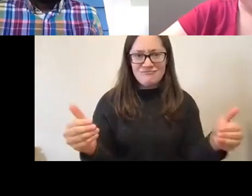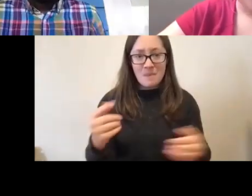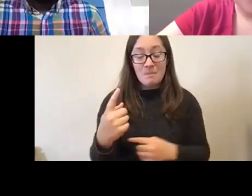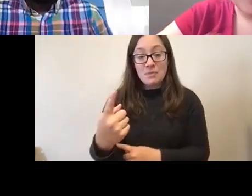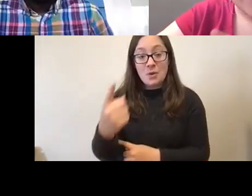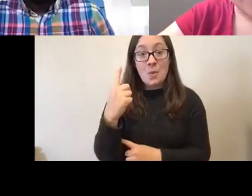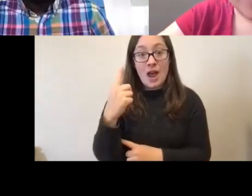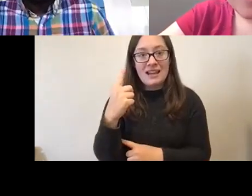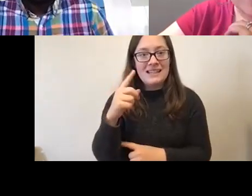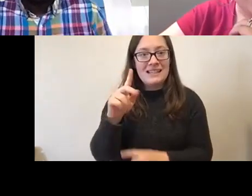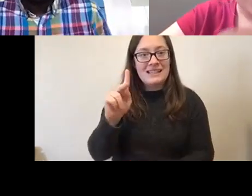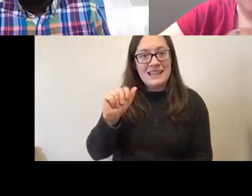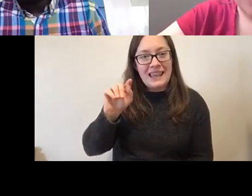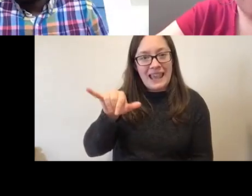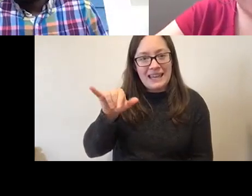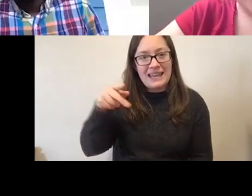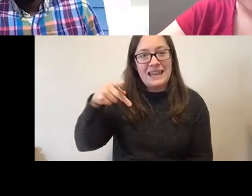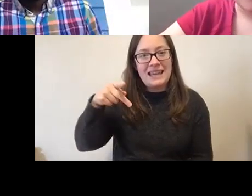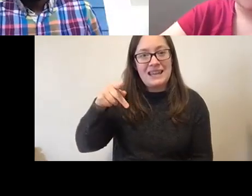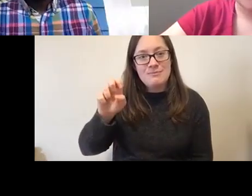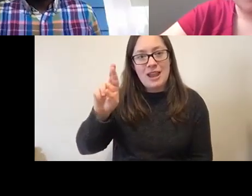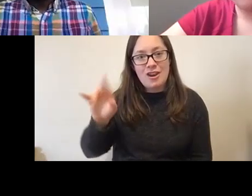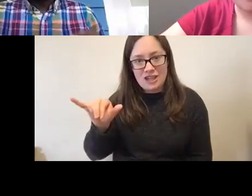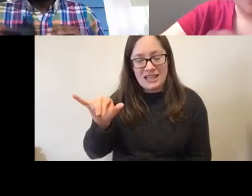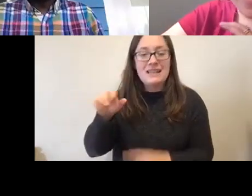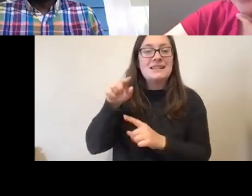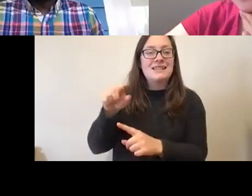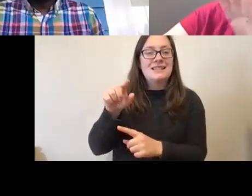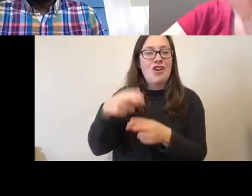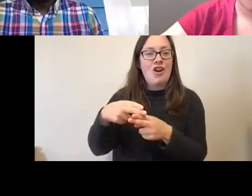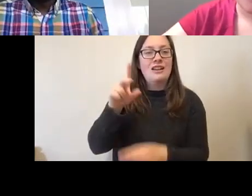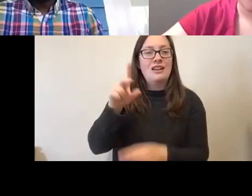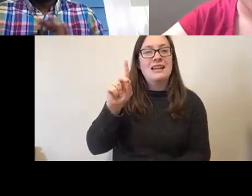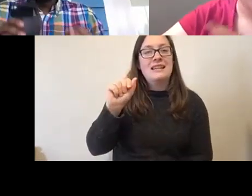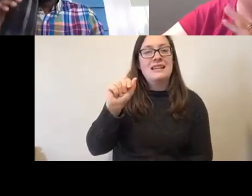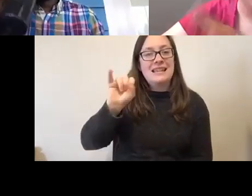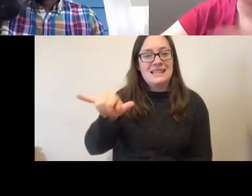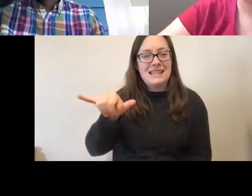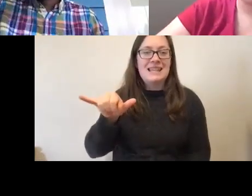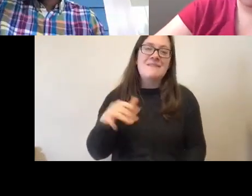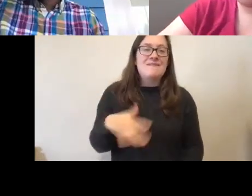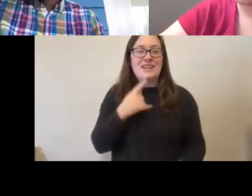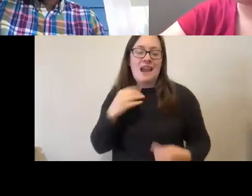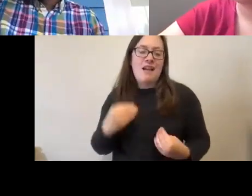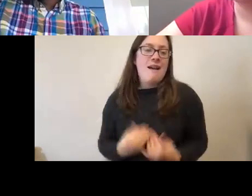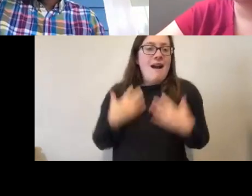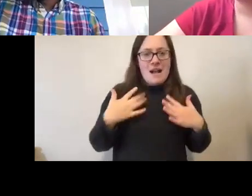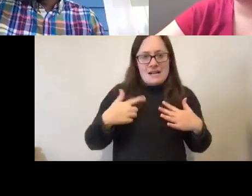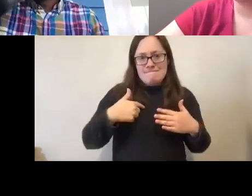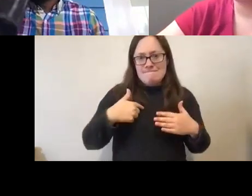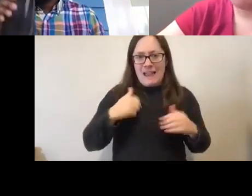by Katy Perry. It's called Daisies, like highly recommend. It just makes me feel like I can take on anything, like no matter what anyone thinks about